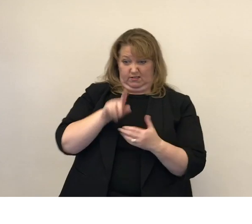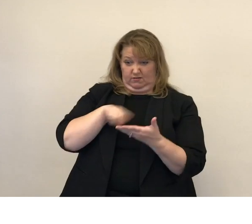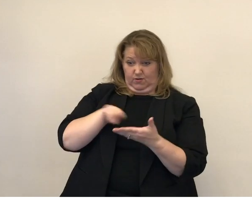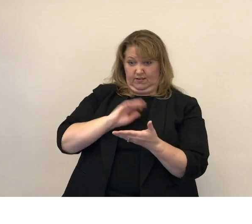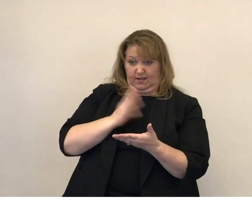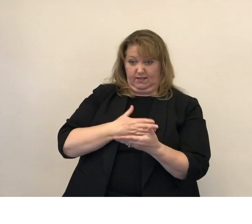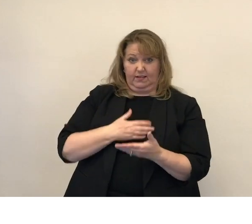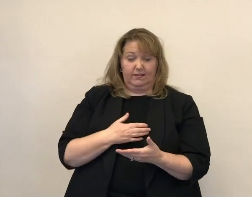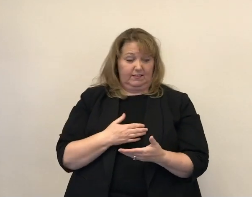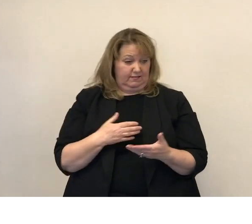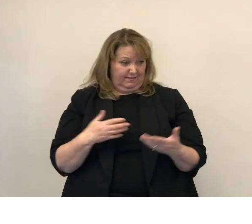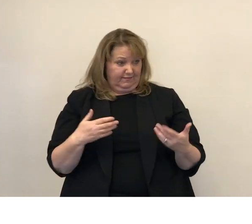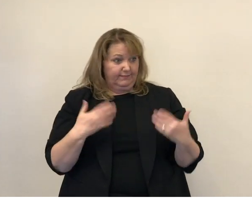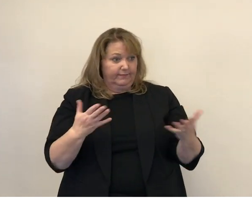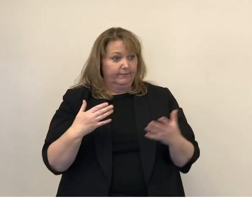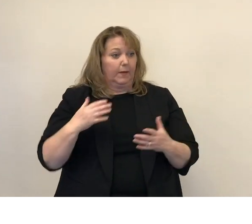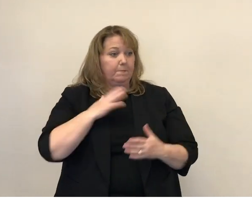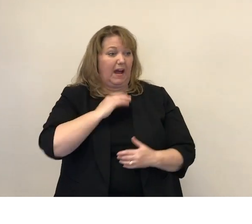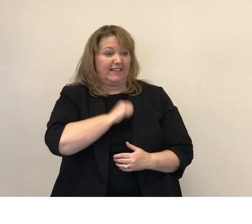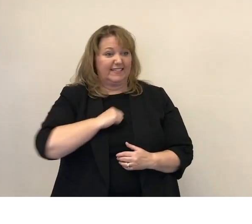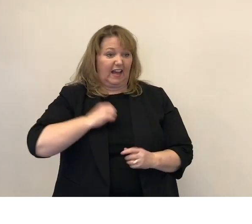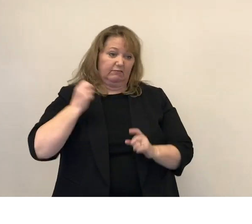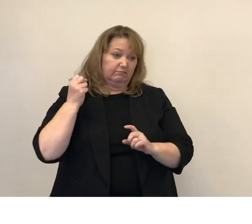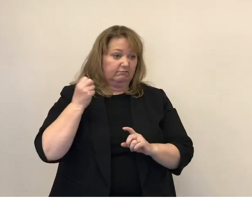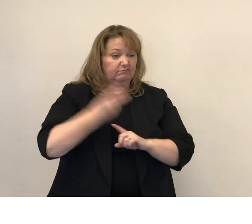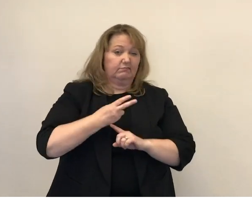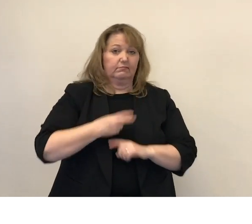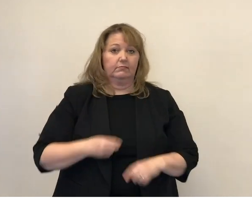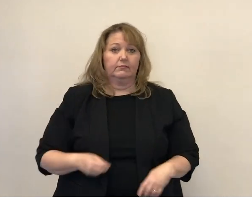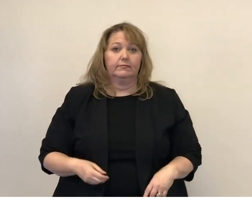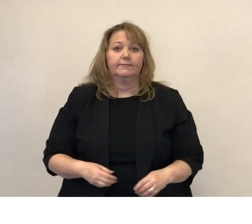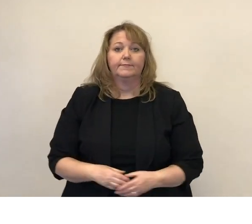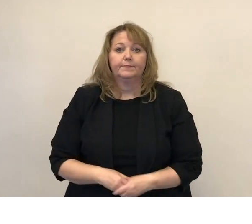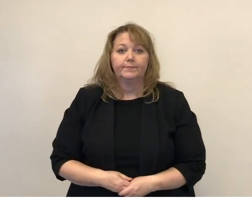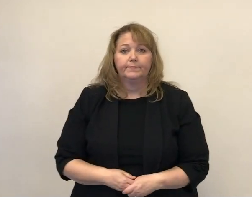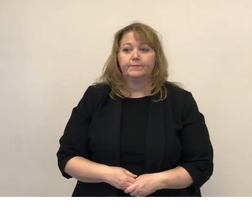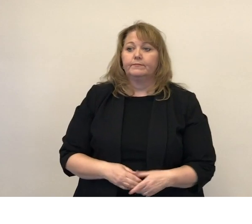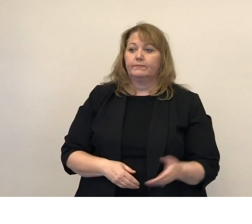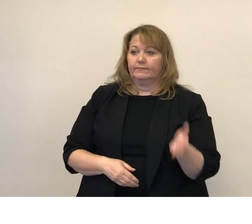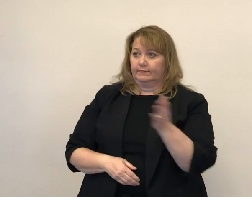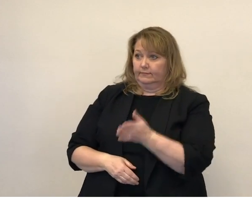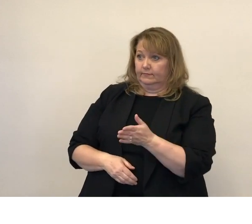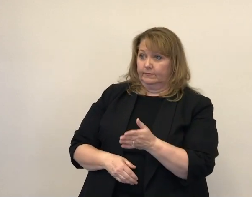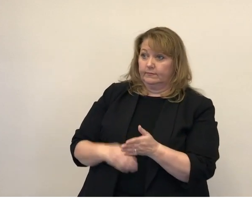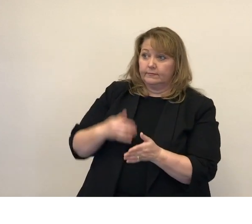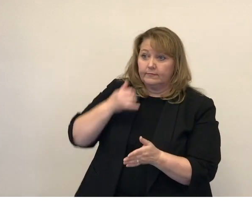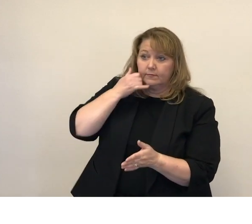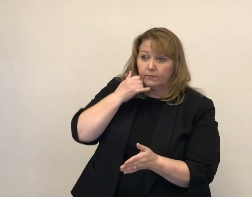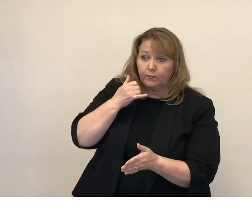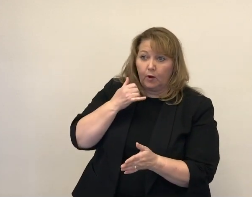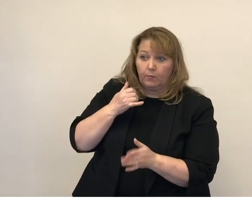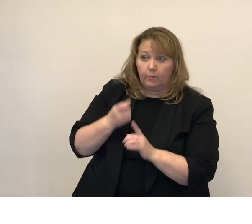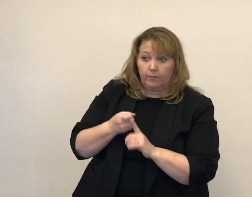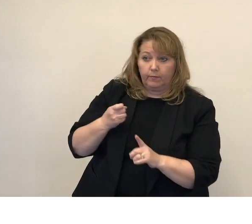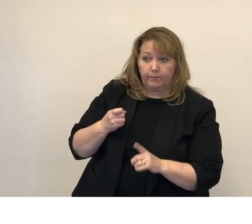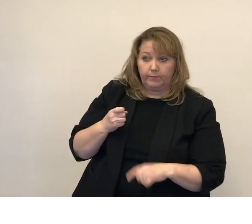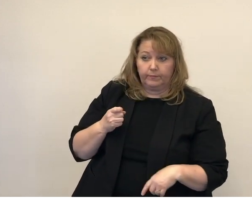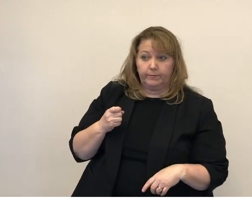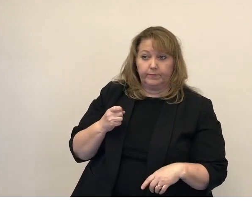We'll go back to questions on the phone line. Sasha from 8 News Now, if you're on the line, if you could unmute yourself and ask your question. Thank